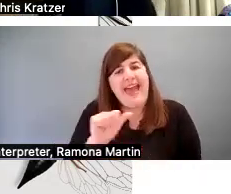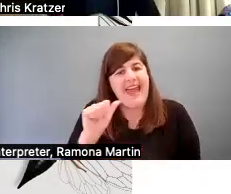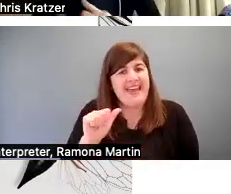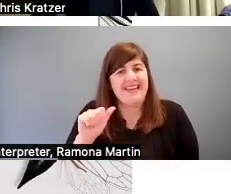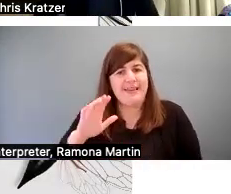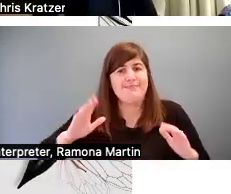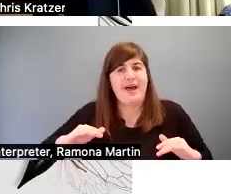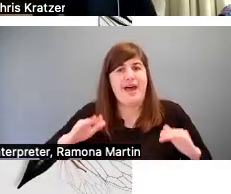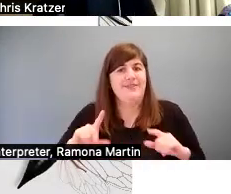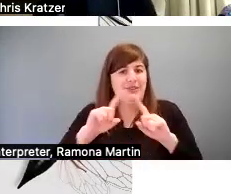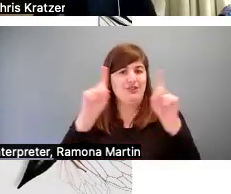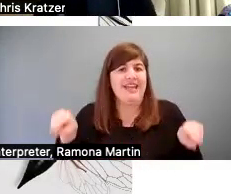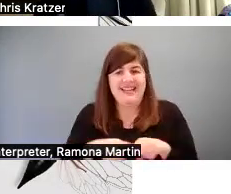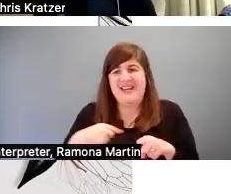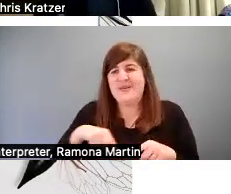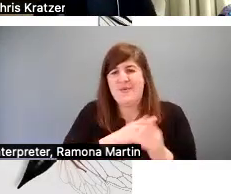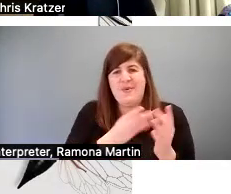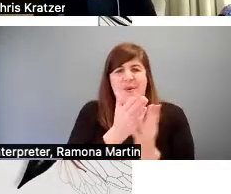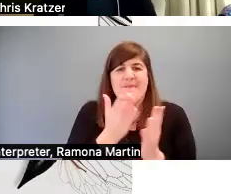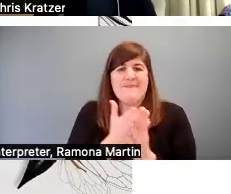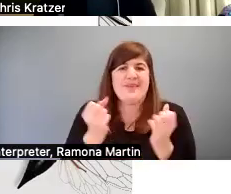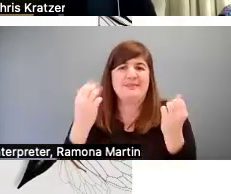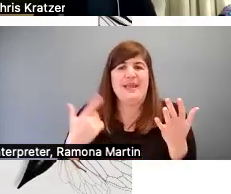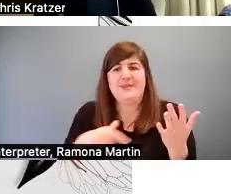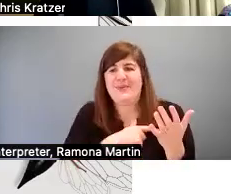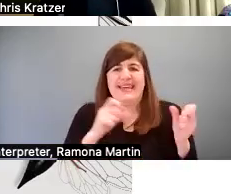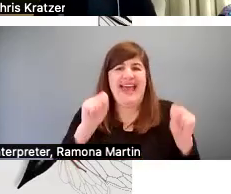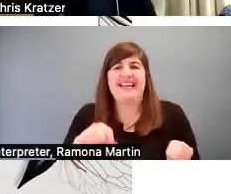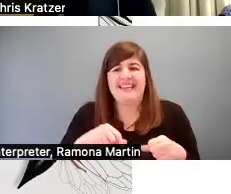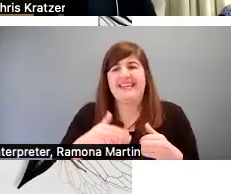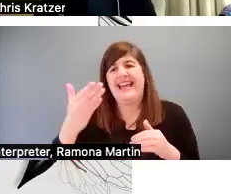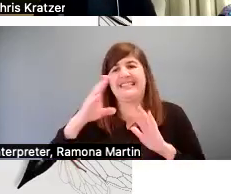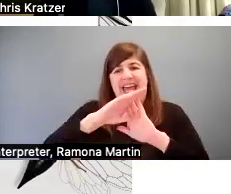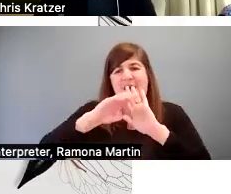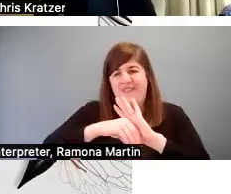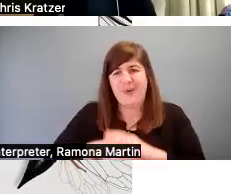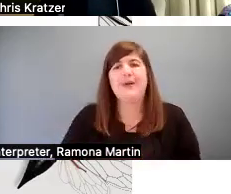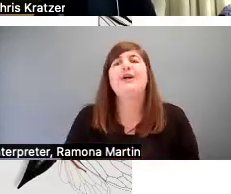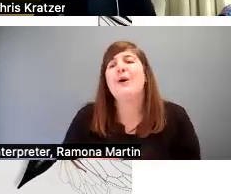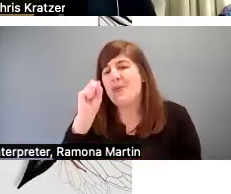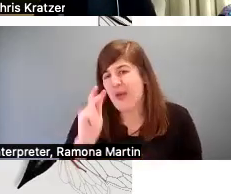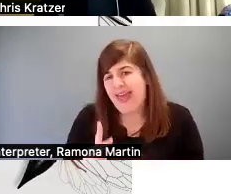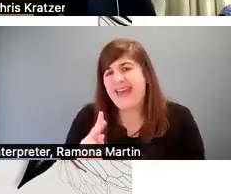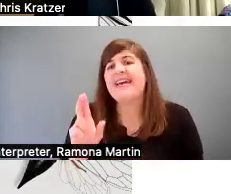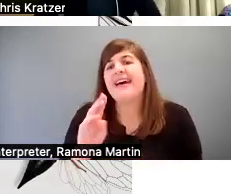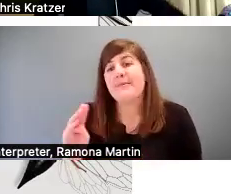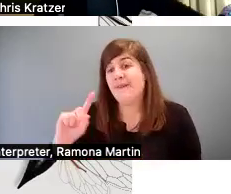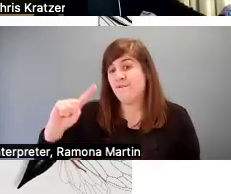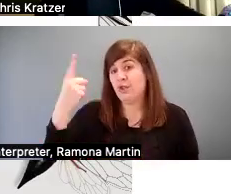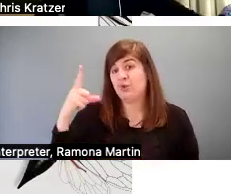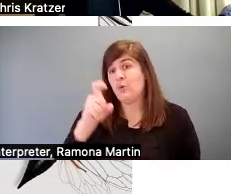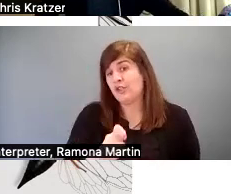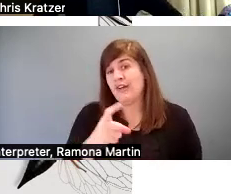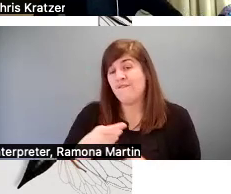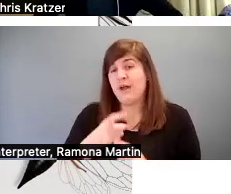screen, and we will get through as many as we possibly can in the next half hour. Okay, our first question is